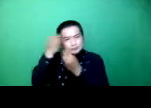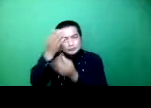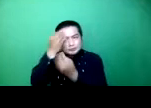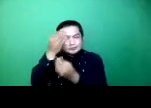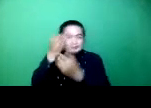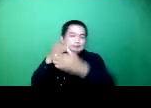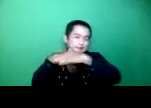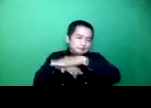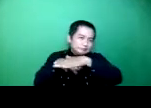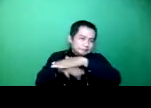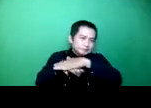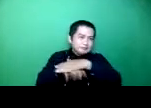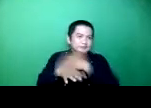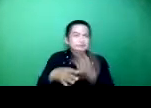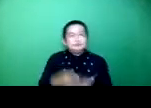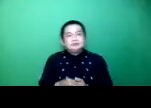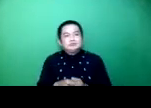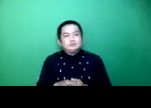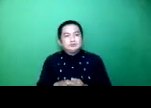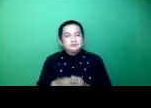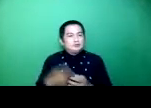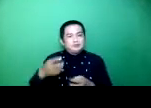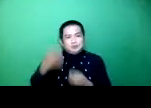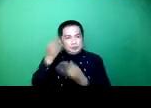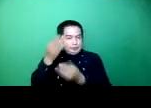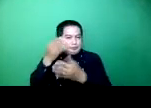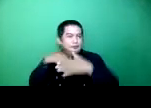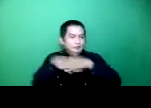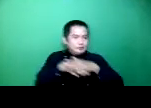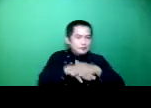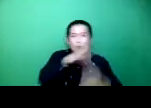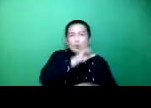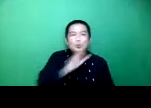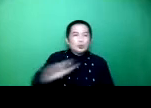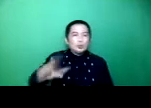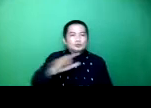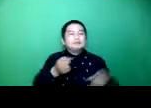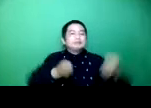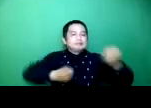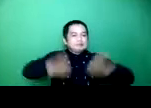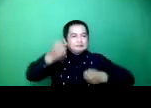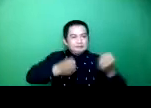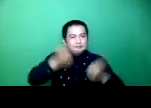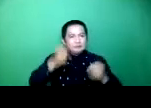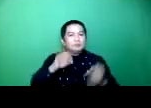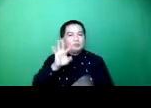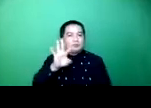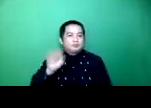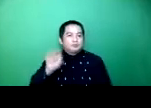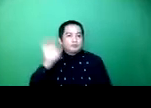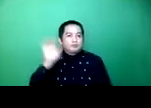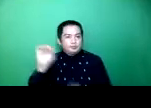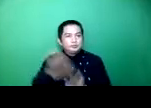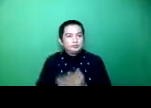games, access movies, access art, information, whatever it is, all of those drive us towards Industry 4.0, that level